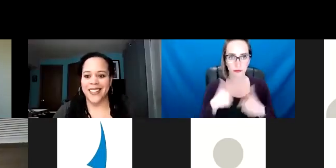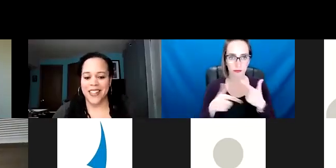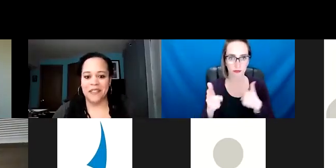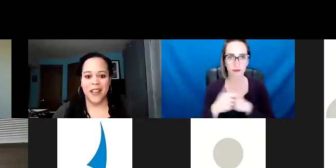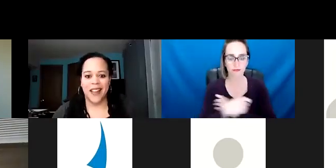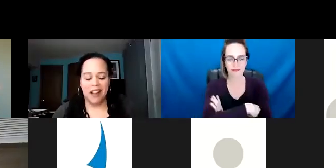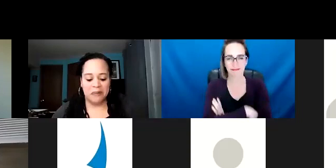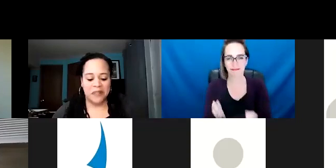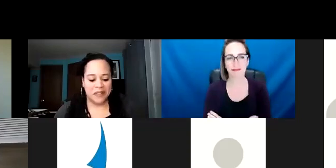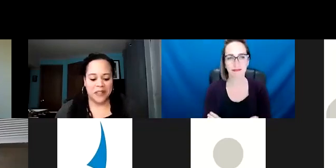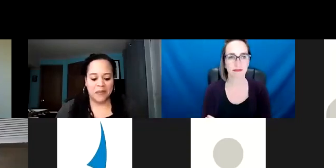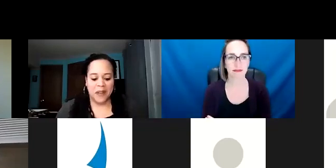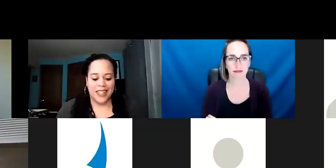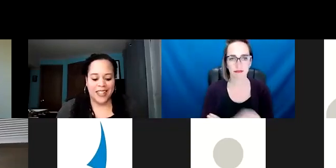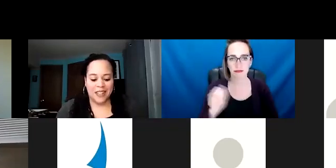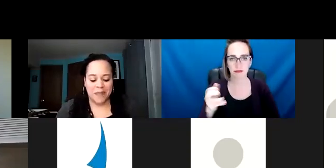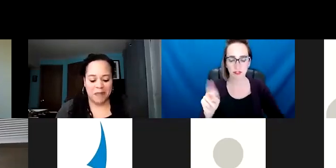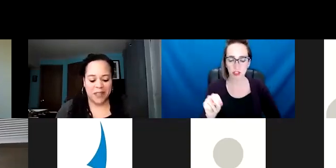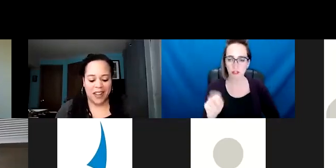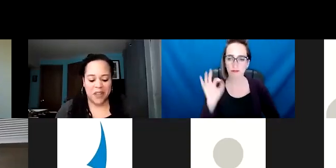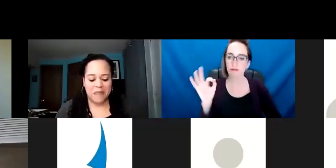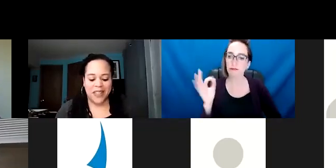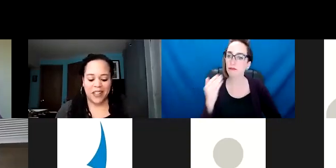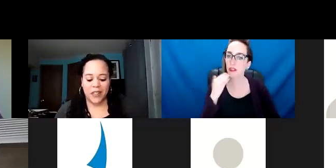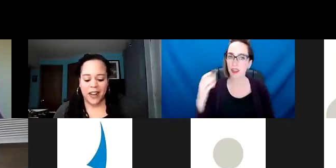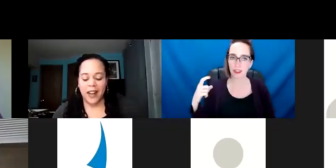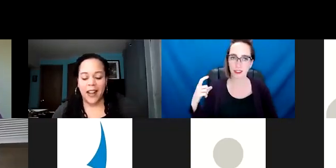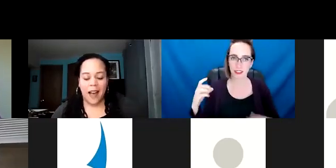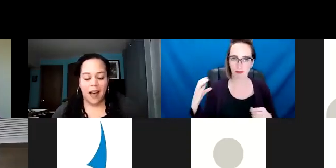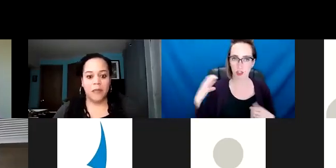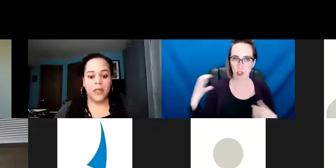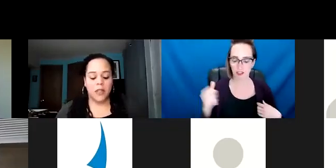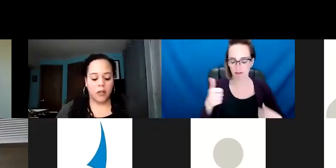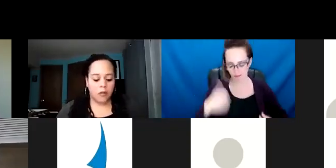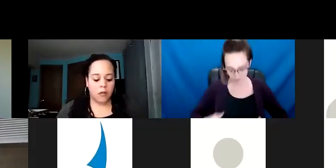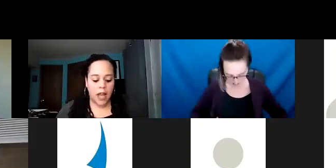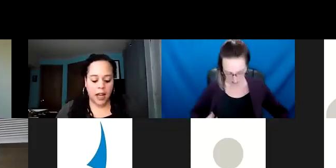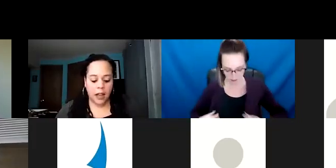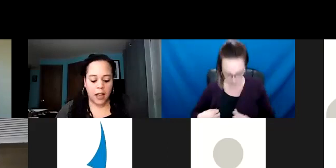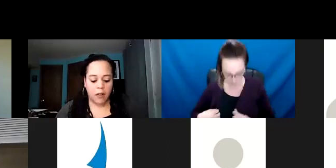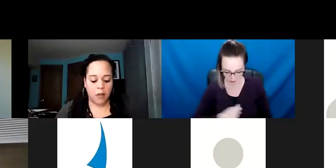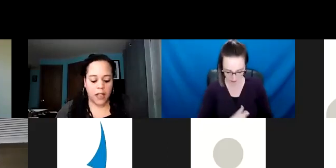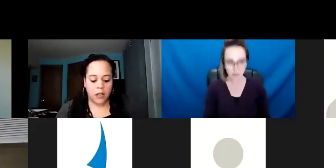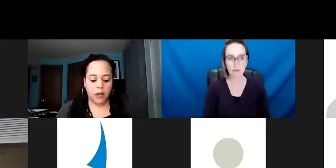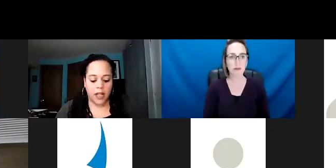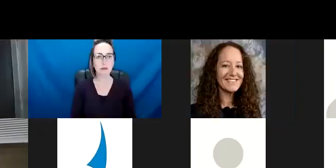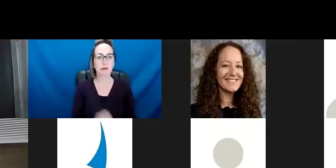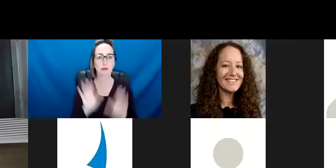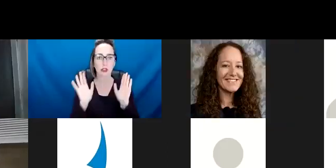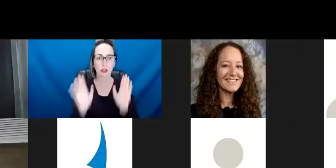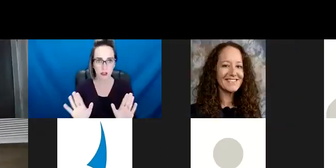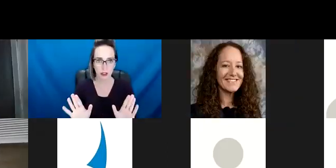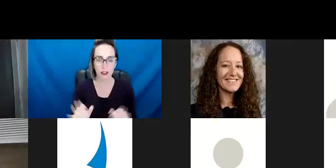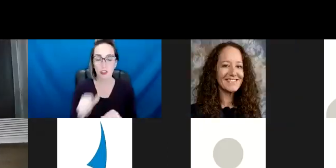Thanks chief. Um, just was waiting to be able to unmute myself there. Um, so not going to let you run away too quick.